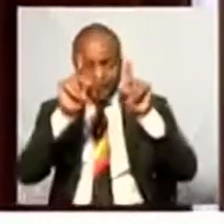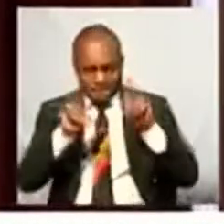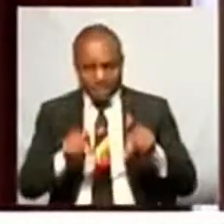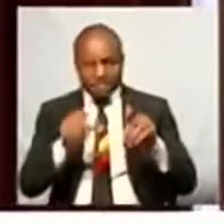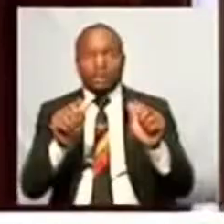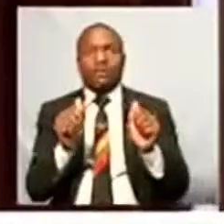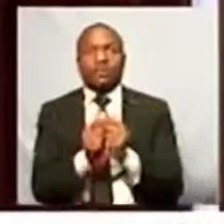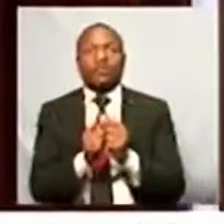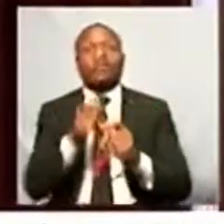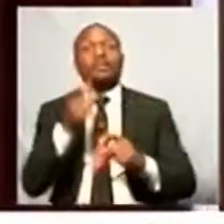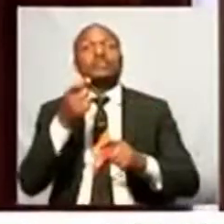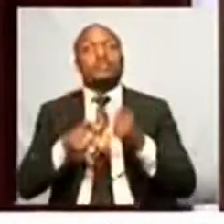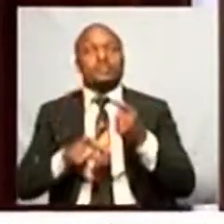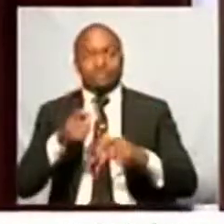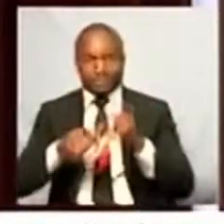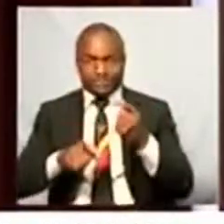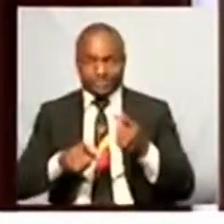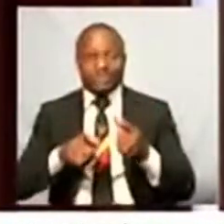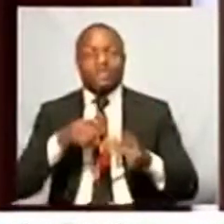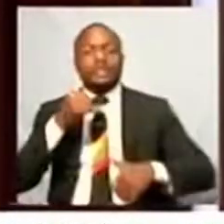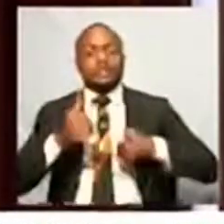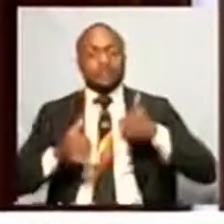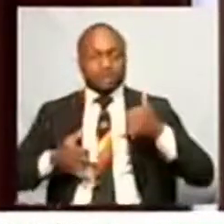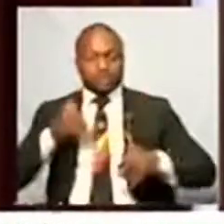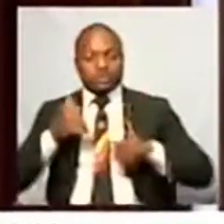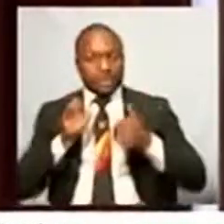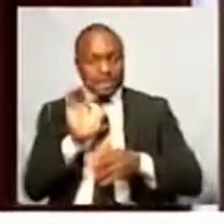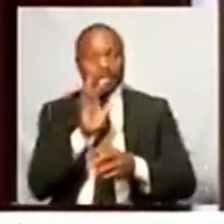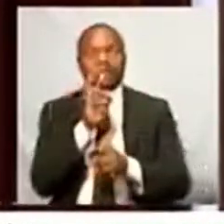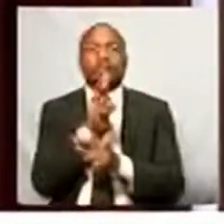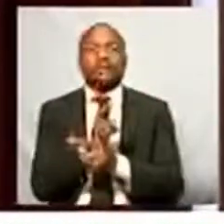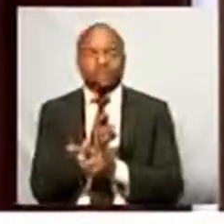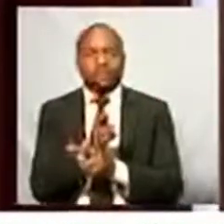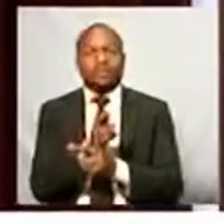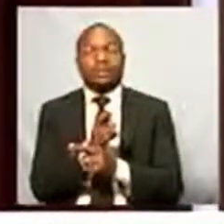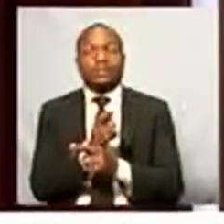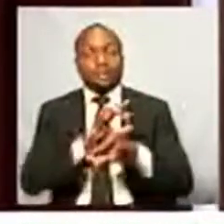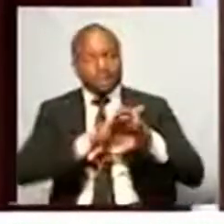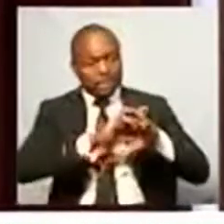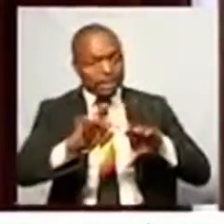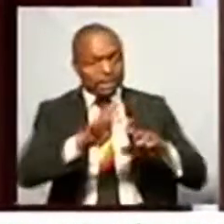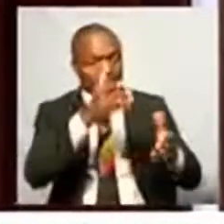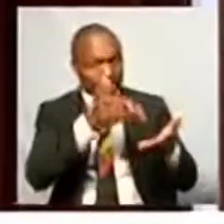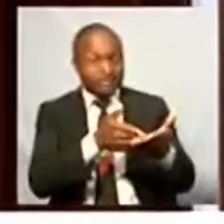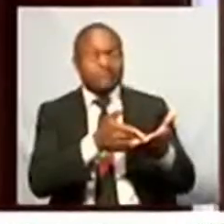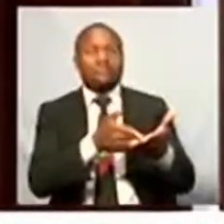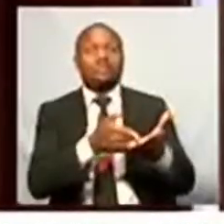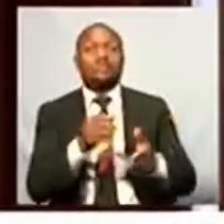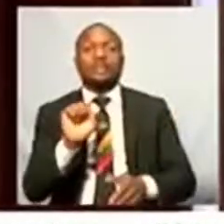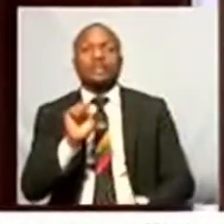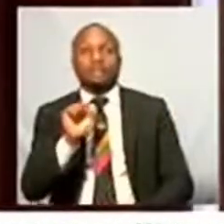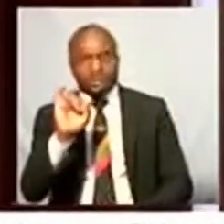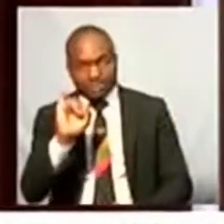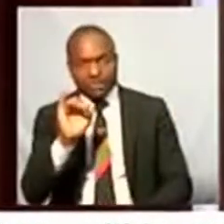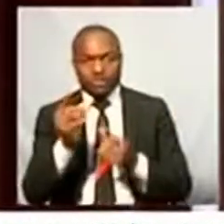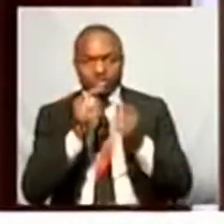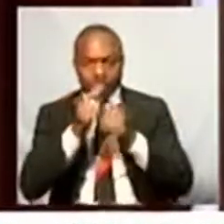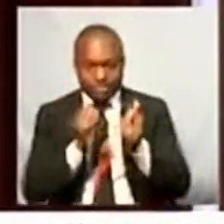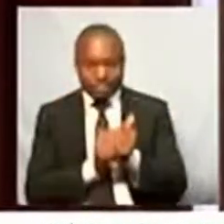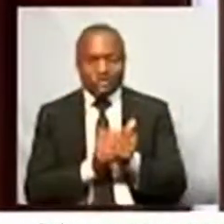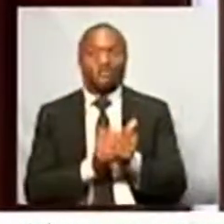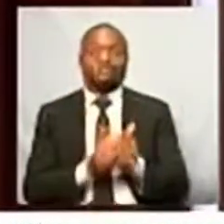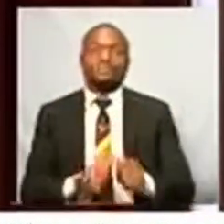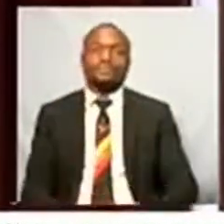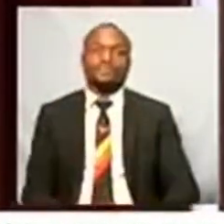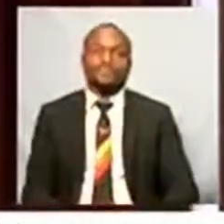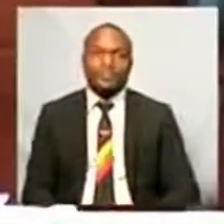with disabilities enjoy their rights in the absence of this very SI we're talking about.